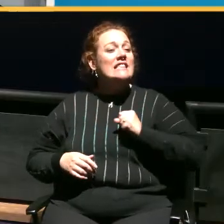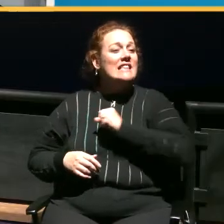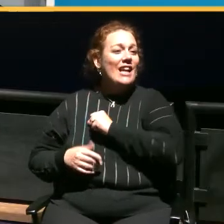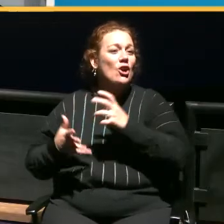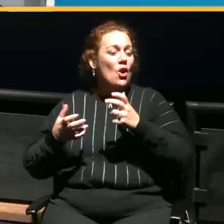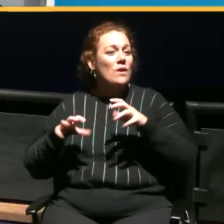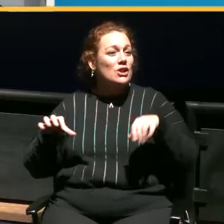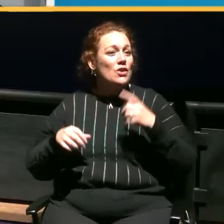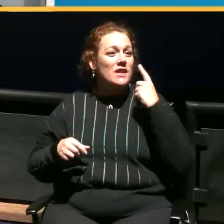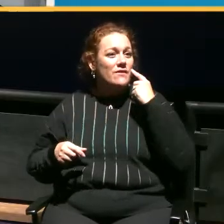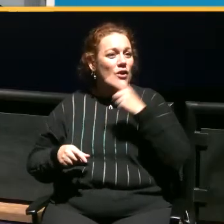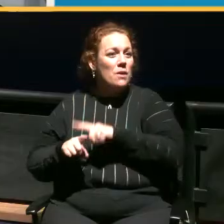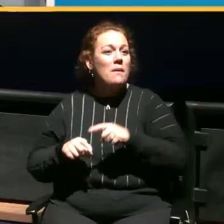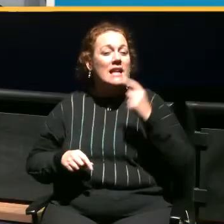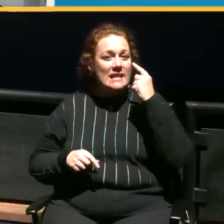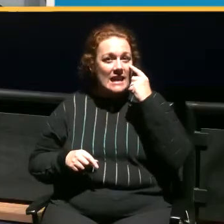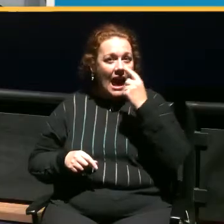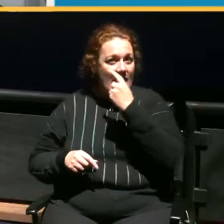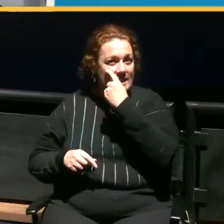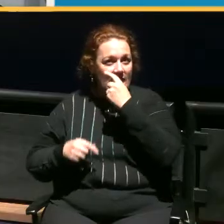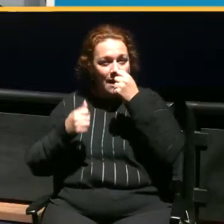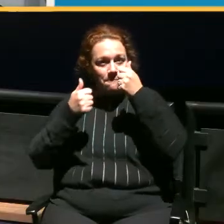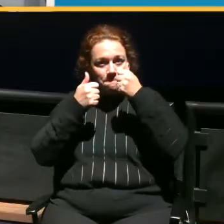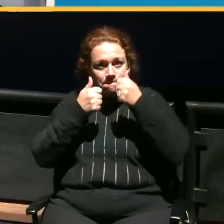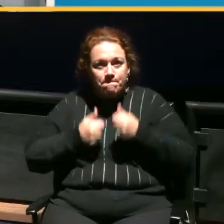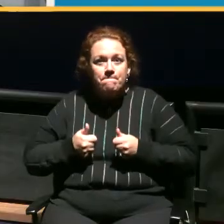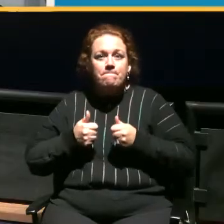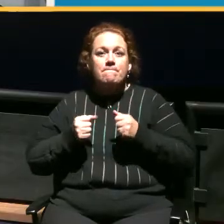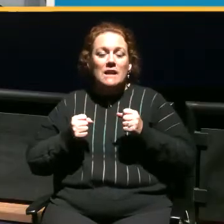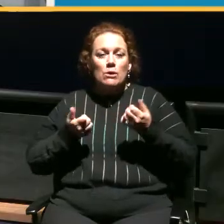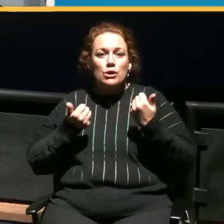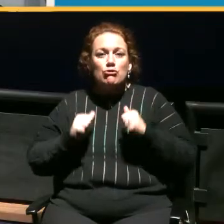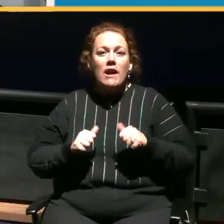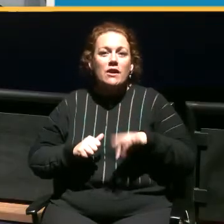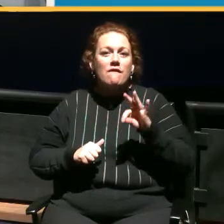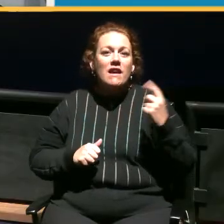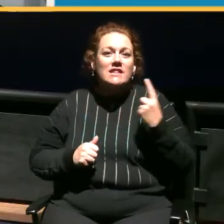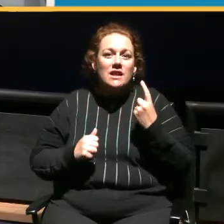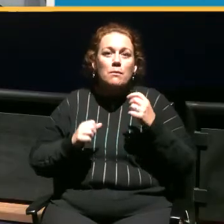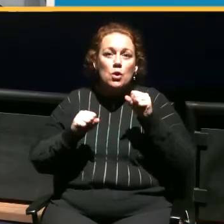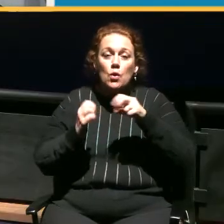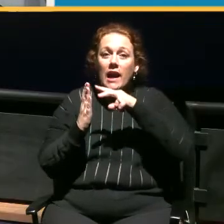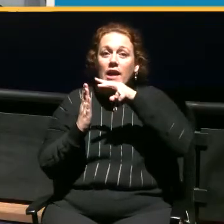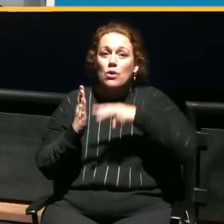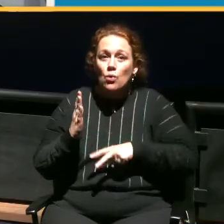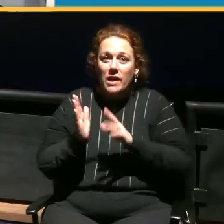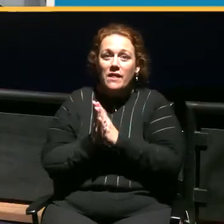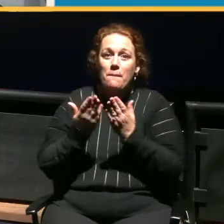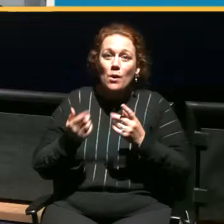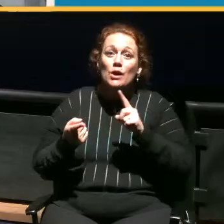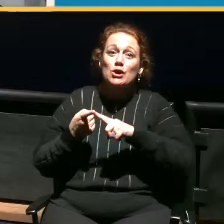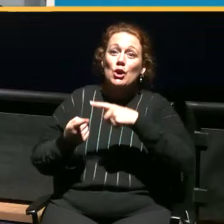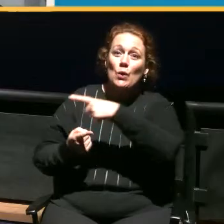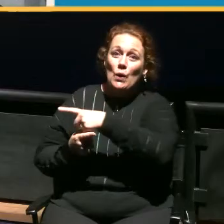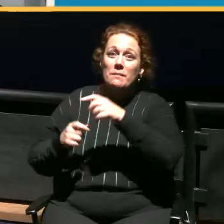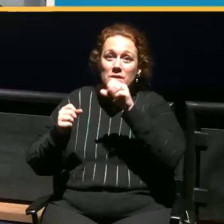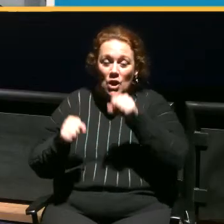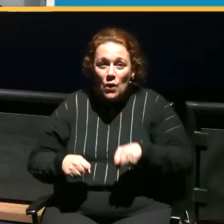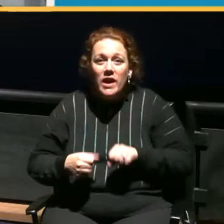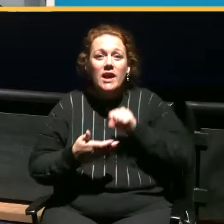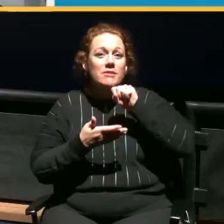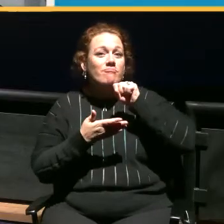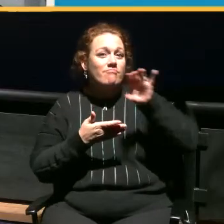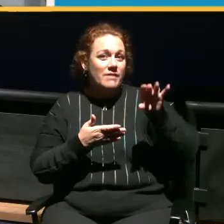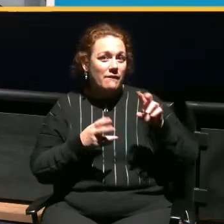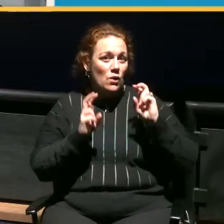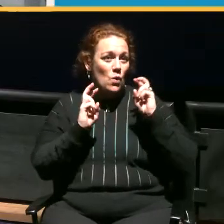this for you, but his eyesight is failing, and we're trying to find someone to read the book to him so he can give you a quote. And I was